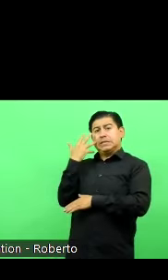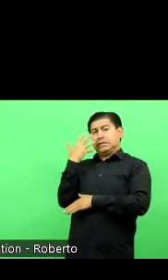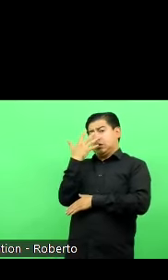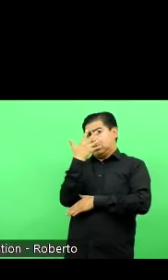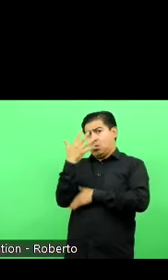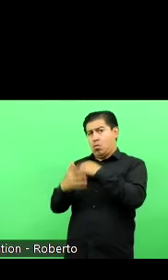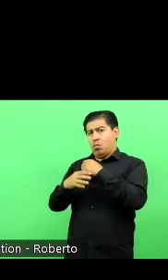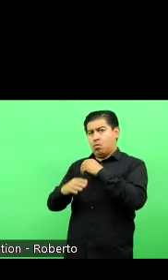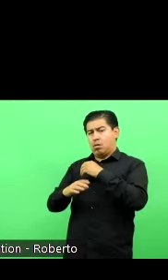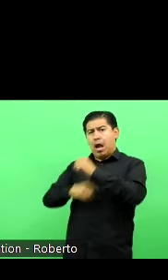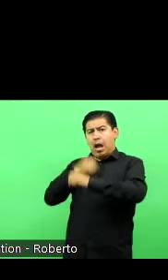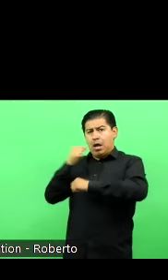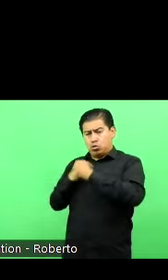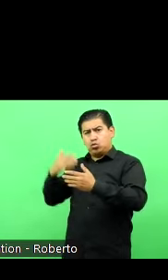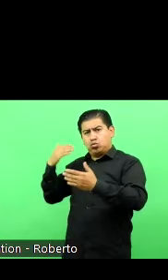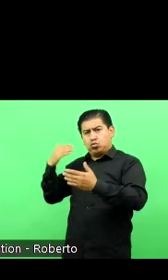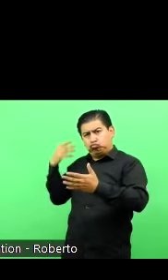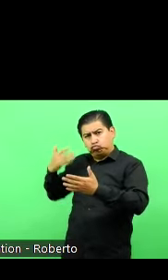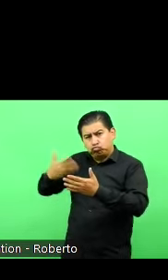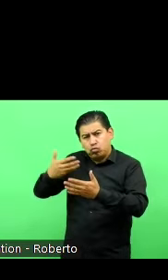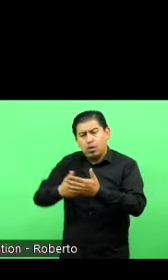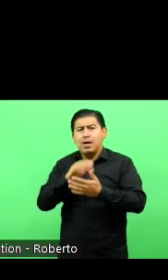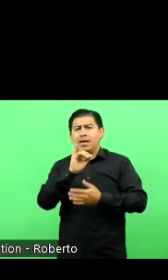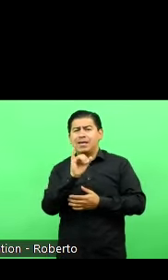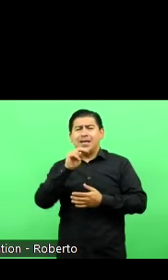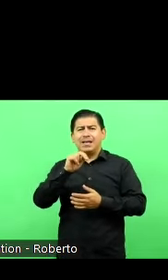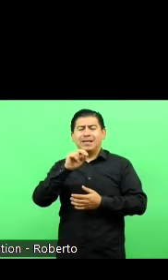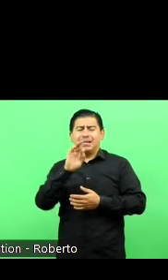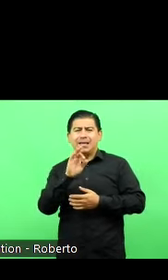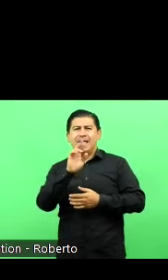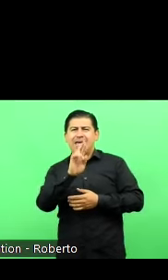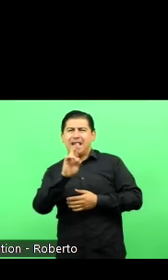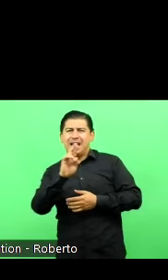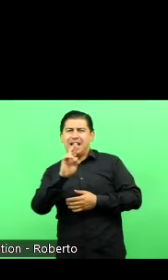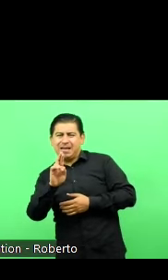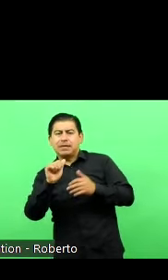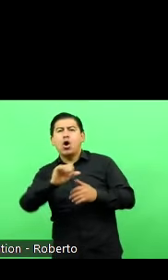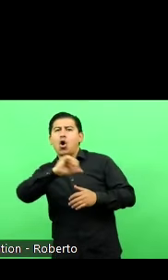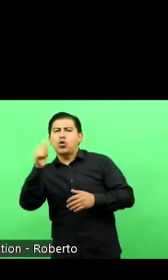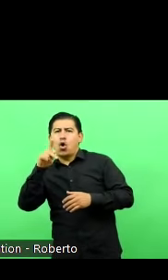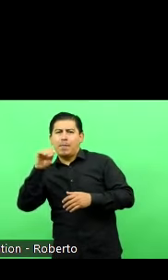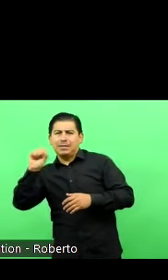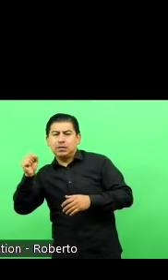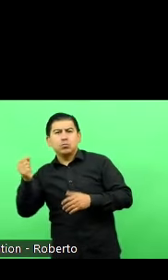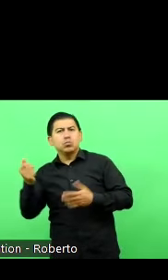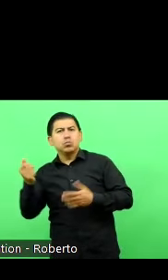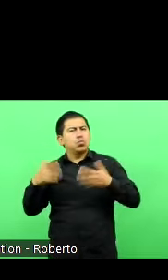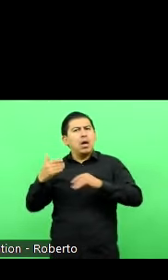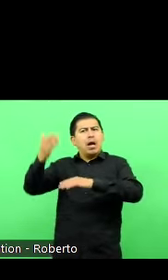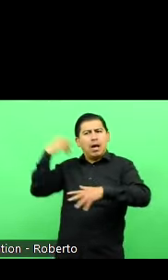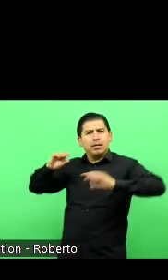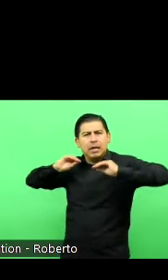been incredibly rewarding. The 4 previous training series have attracted over 16,000 live session participants